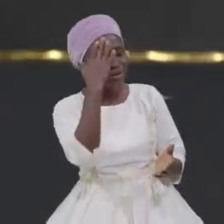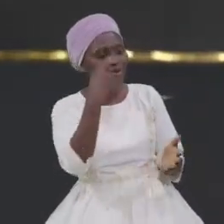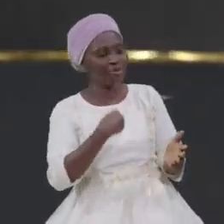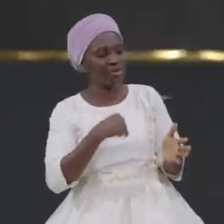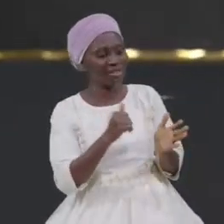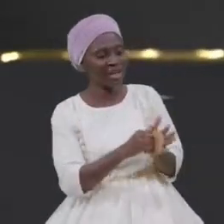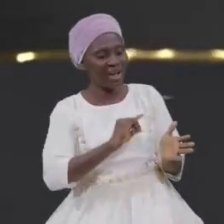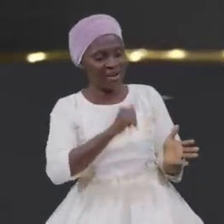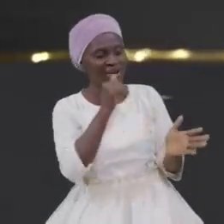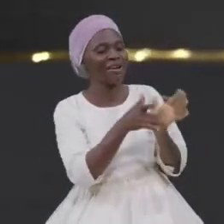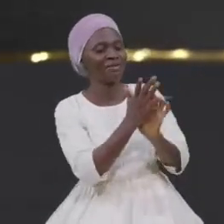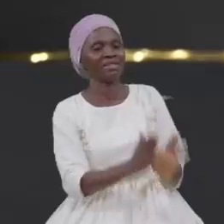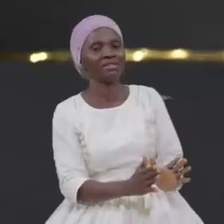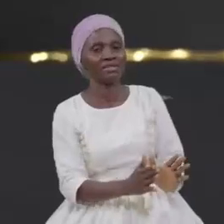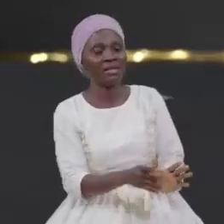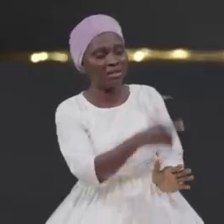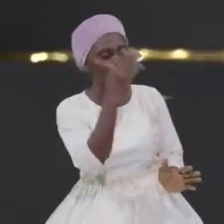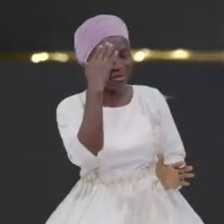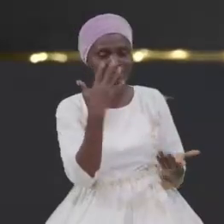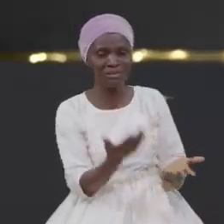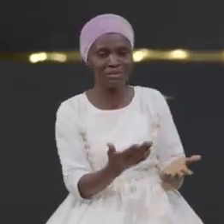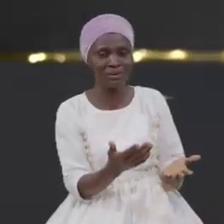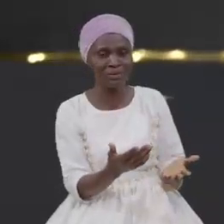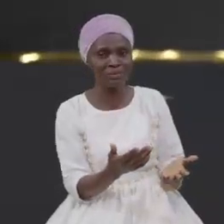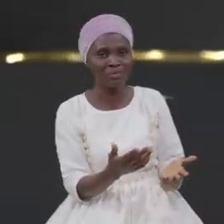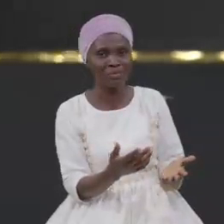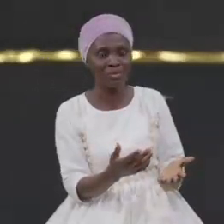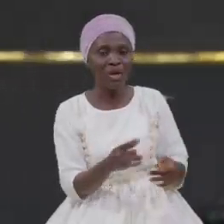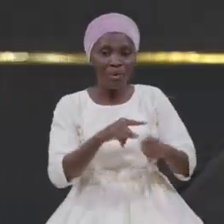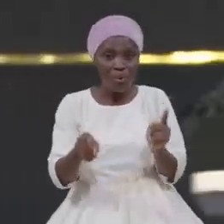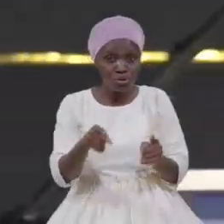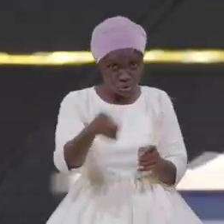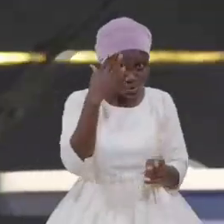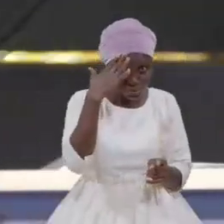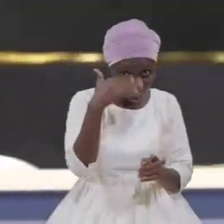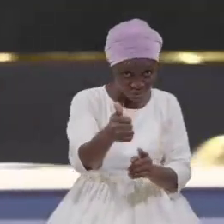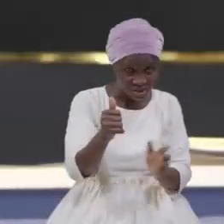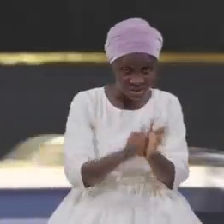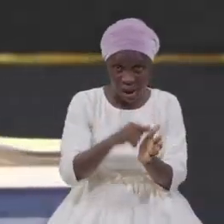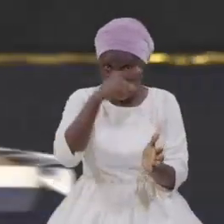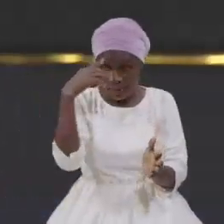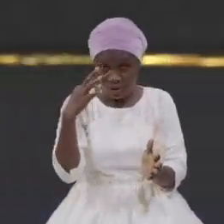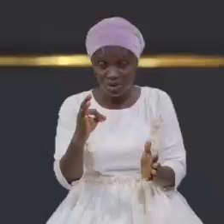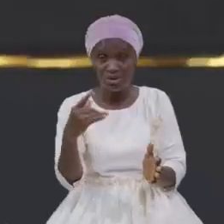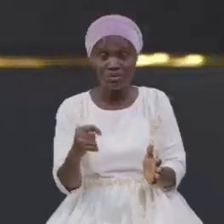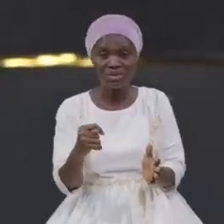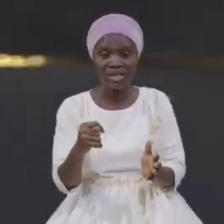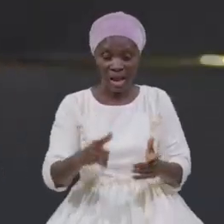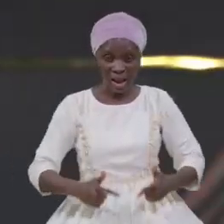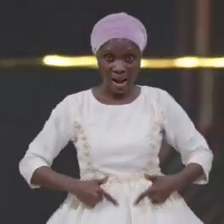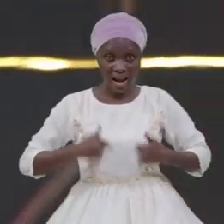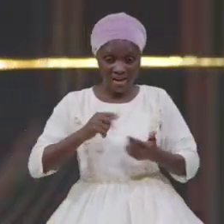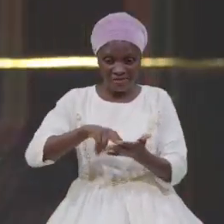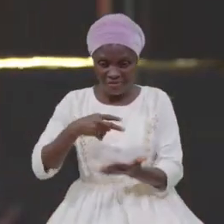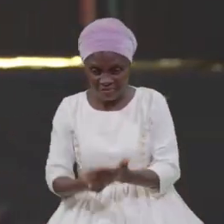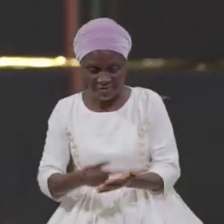know because of the defeated life you're living, you don't have the peace. But when